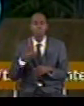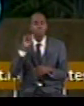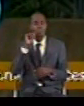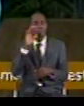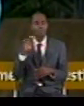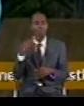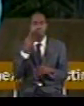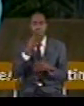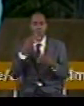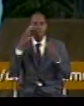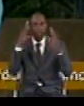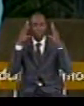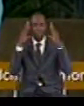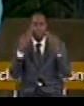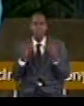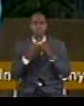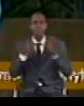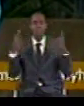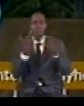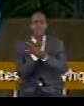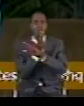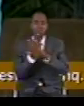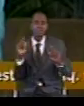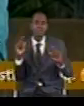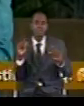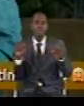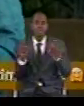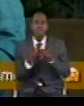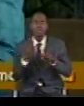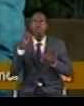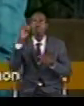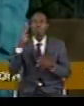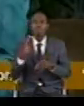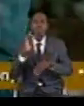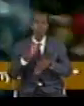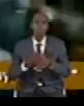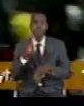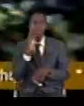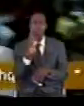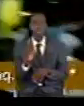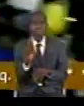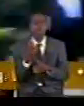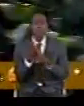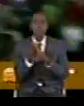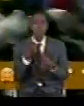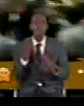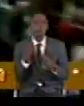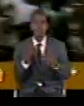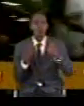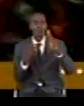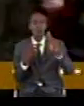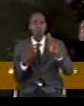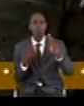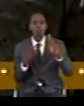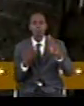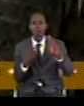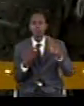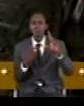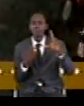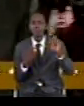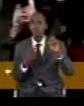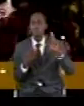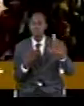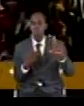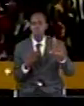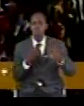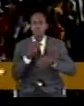experienced supernatural liberation as God touched her from ulcer. She had been suffering from ulcer for the